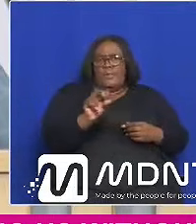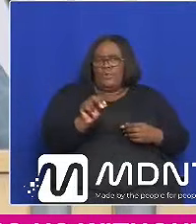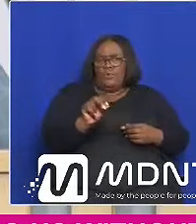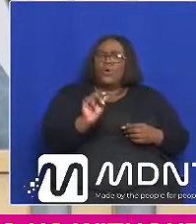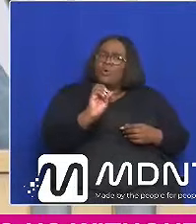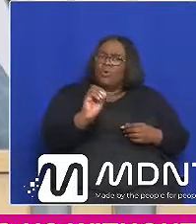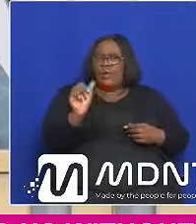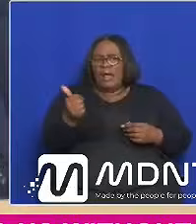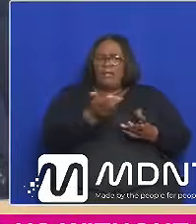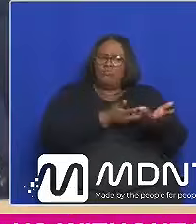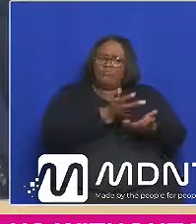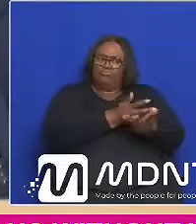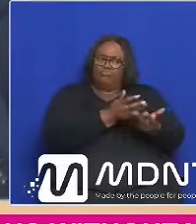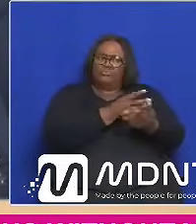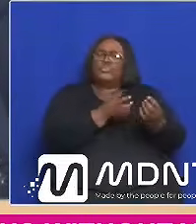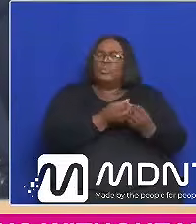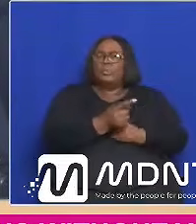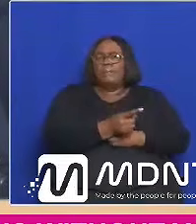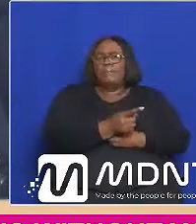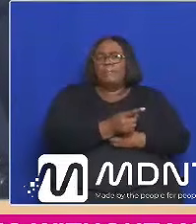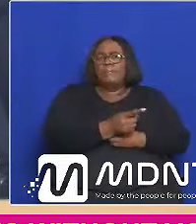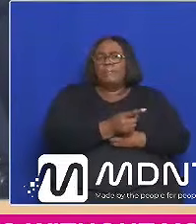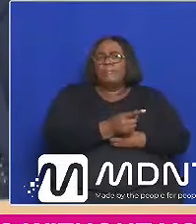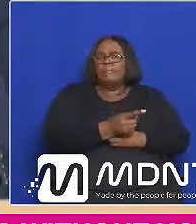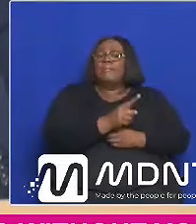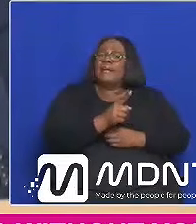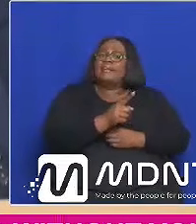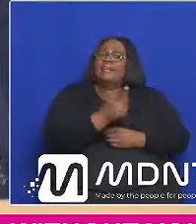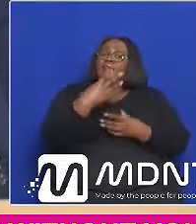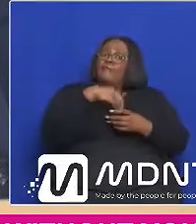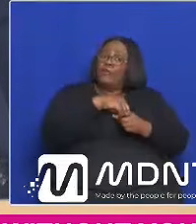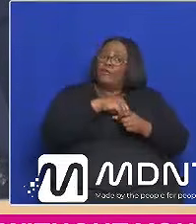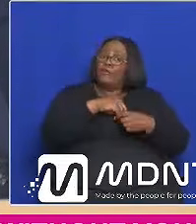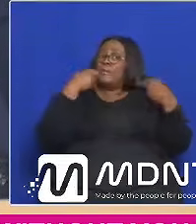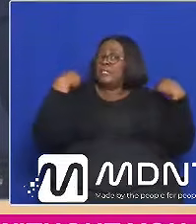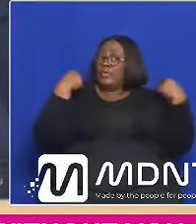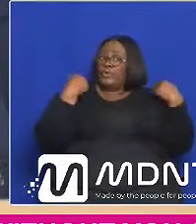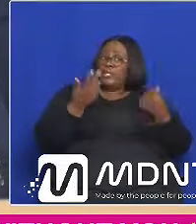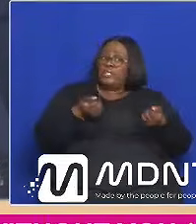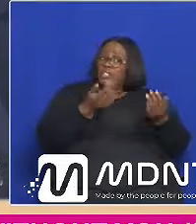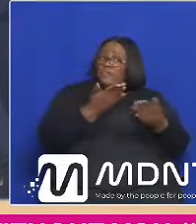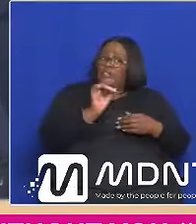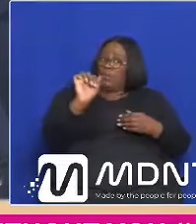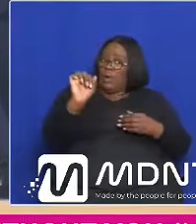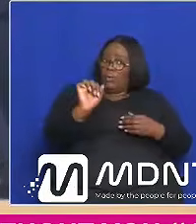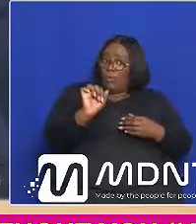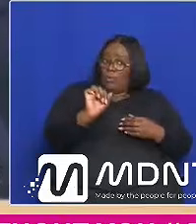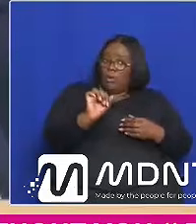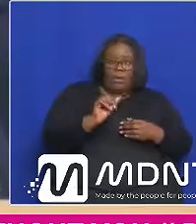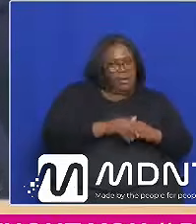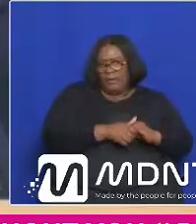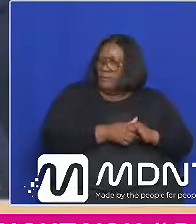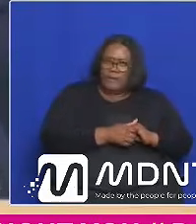with him that had nothing to do with your services as a service provider for protection services. You had